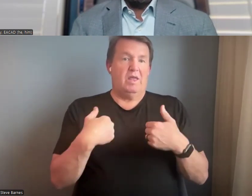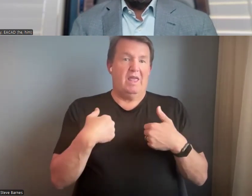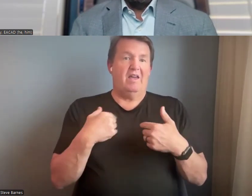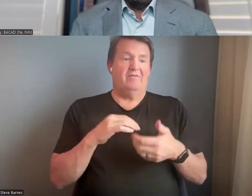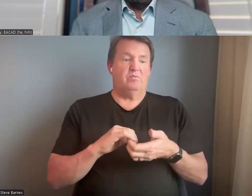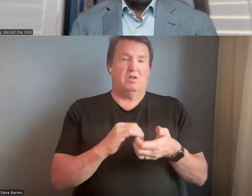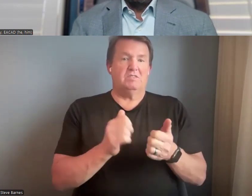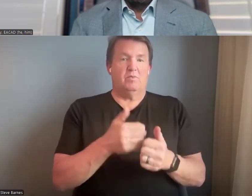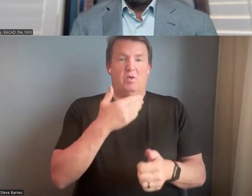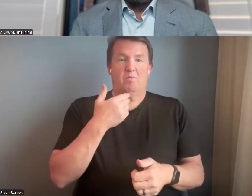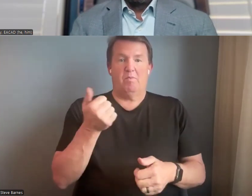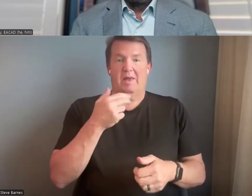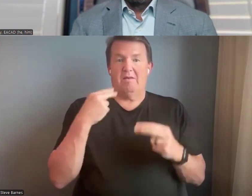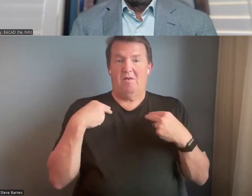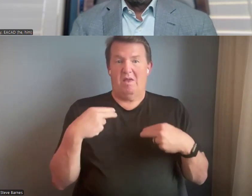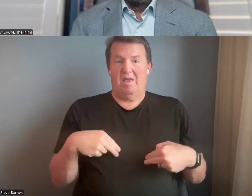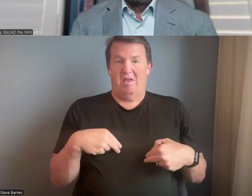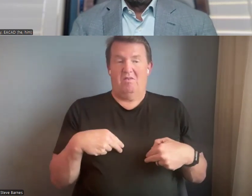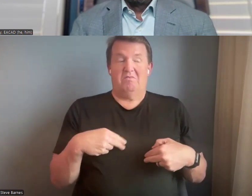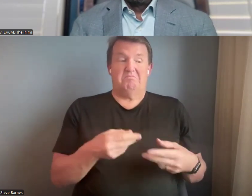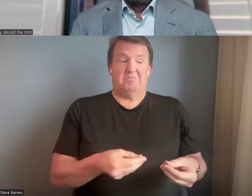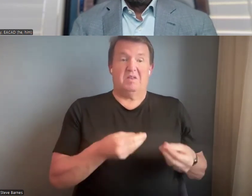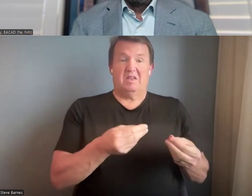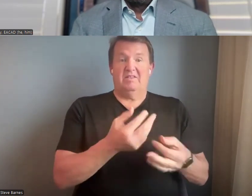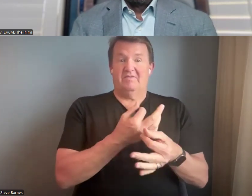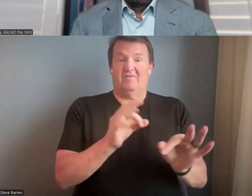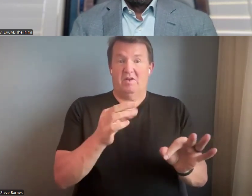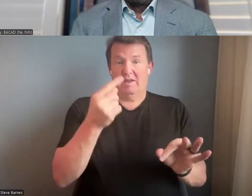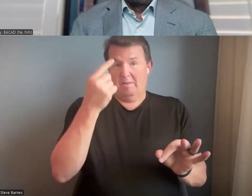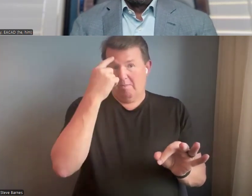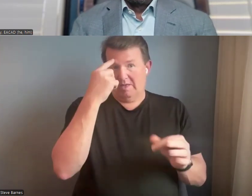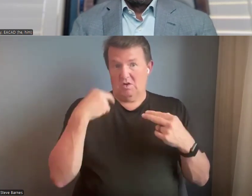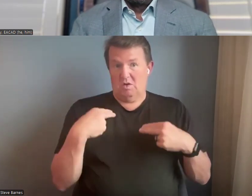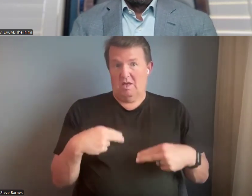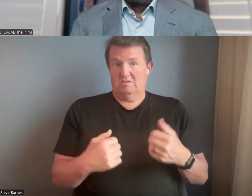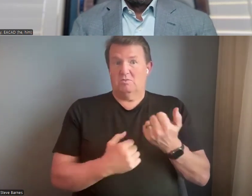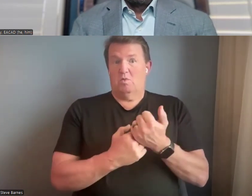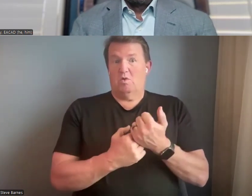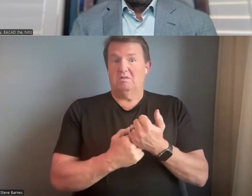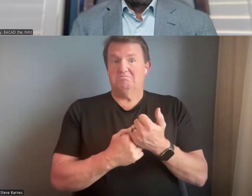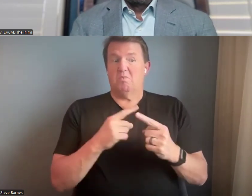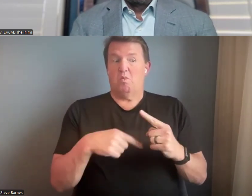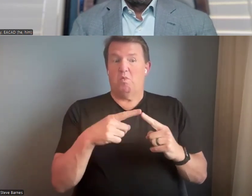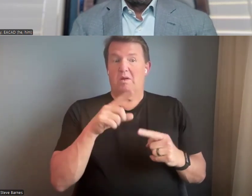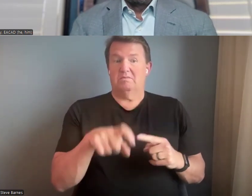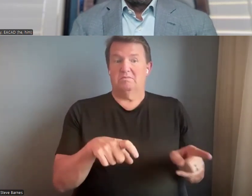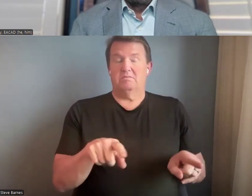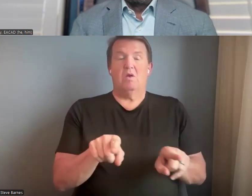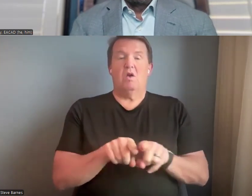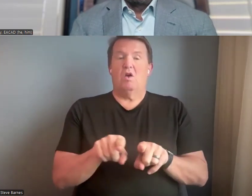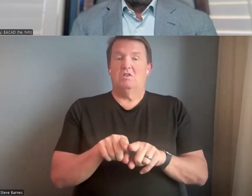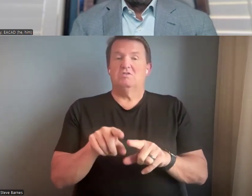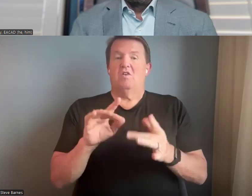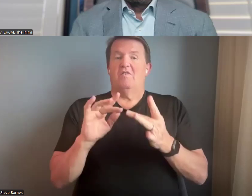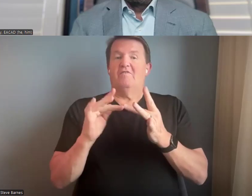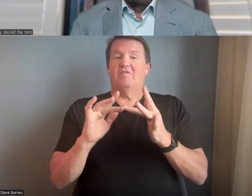that actually provides these callers with free mental health support as needed. We also provide training, virtual training, because